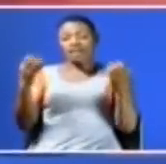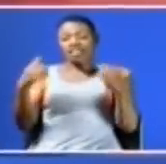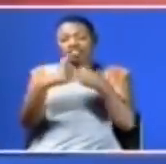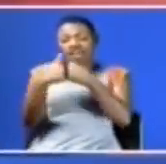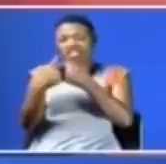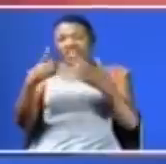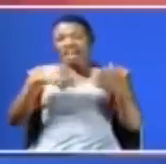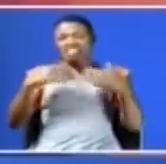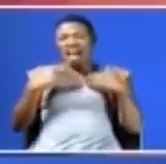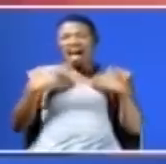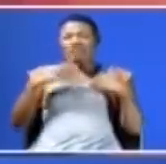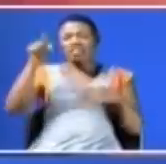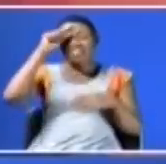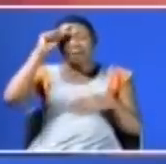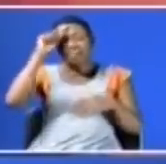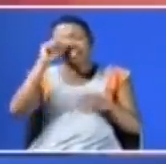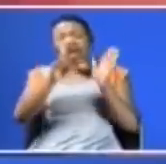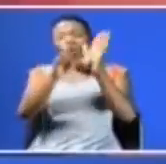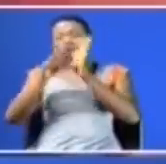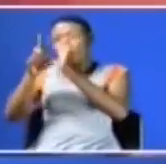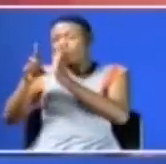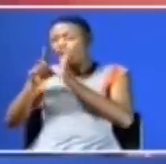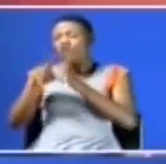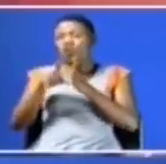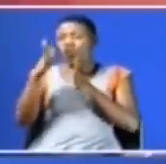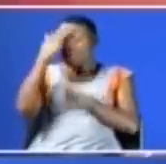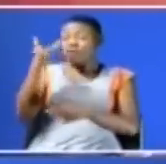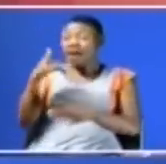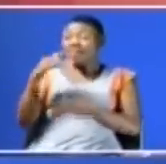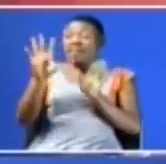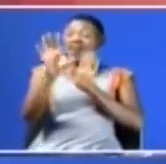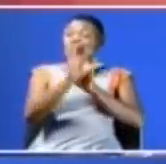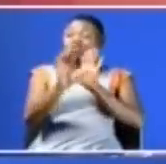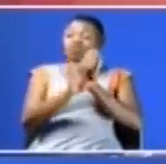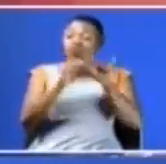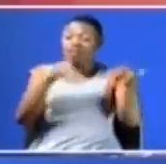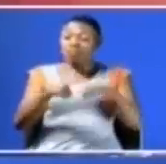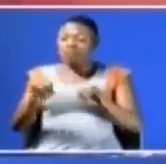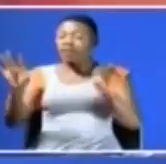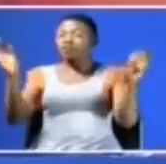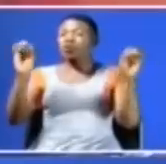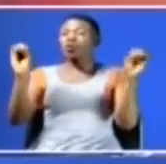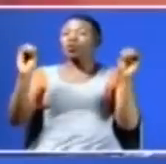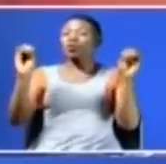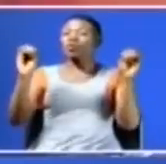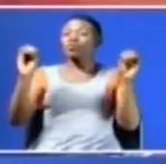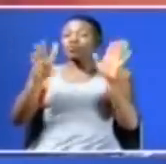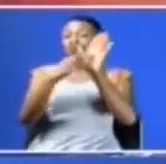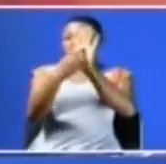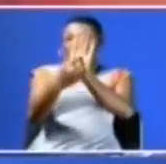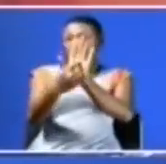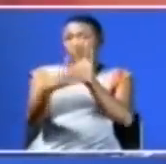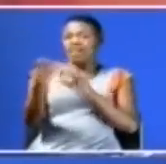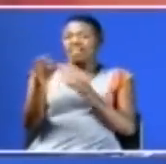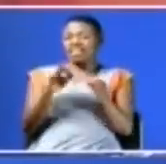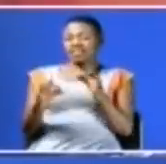of the government borrowing and being in crisis is because the government has not implemented this constitution as required. For instance, if you take the